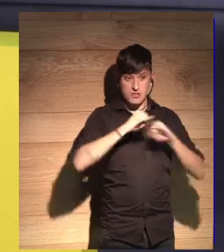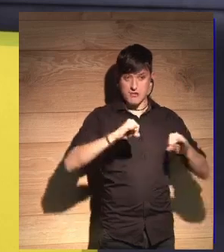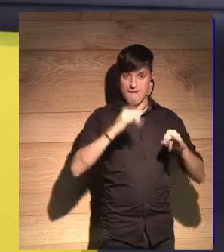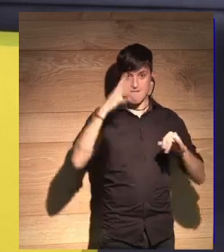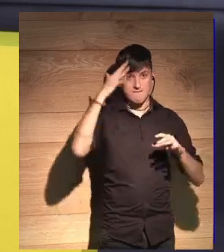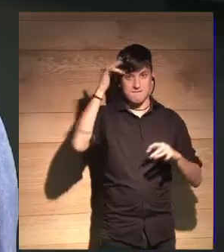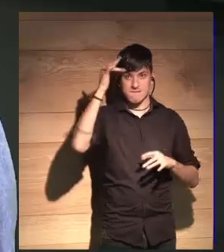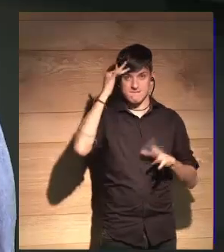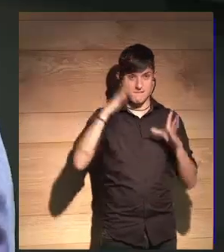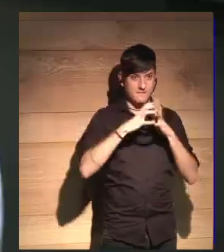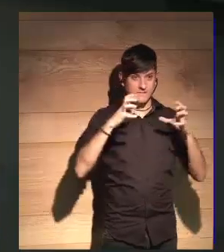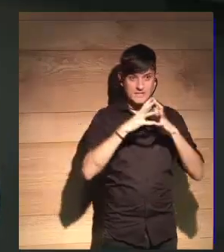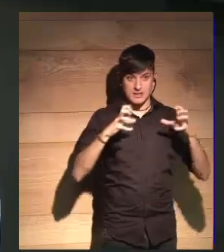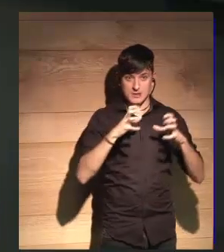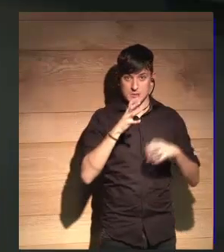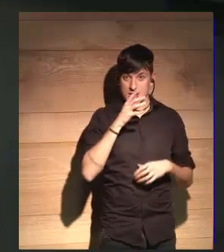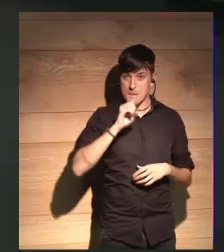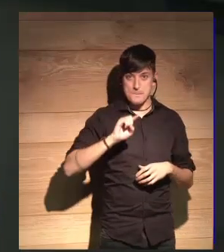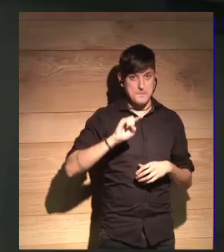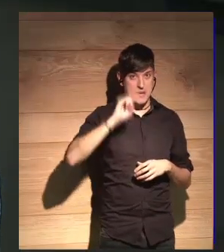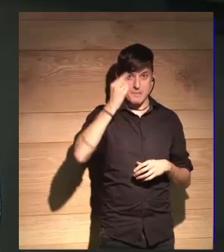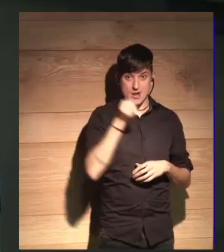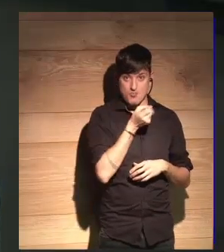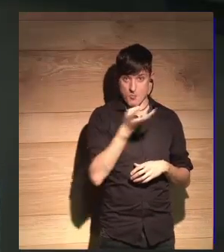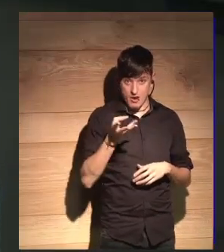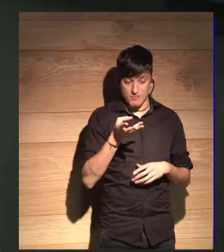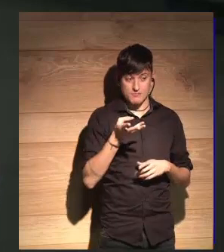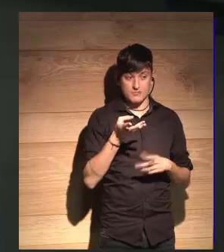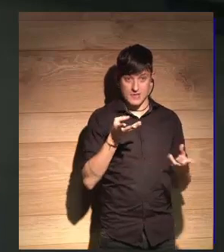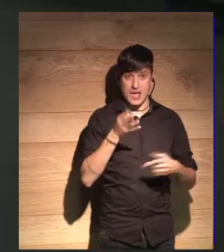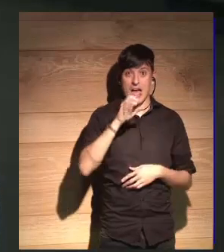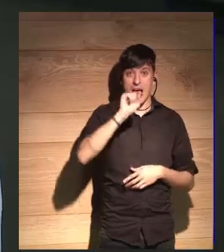we are very excited because the first issue of this